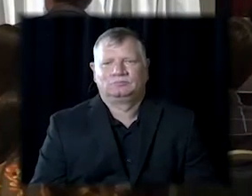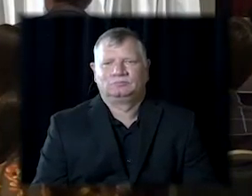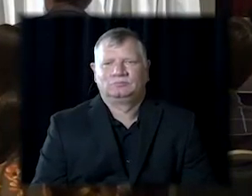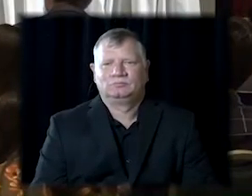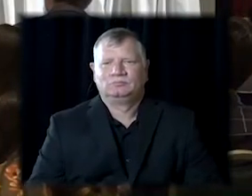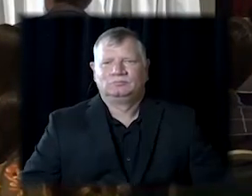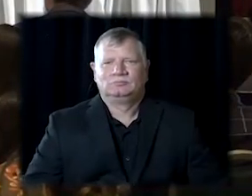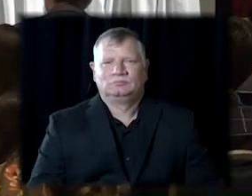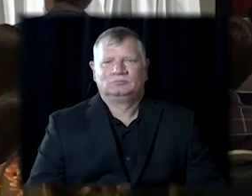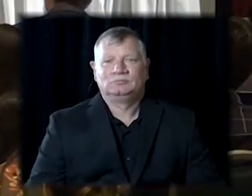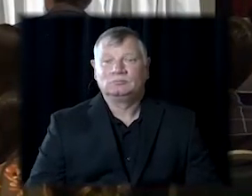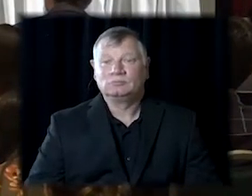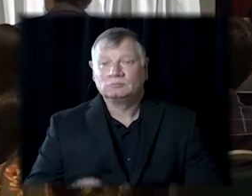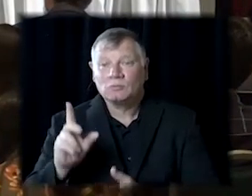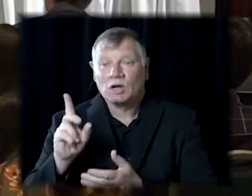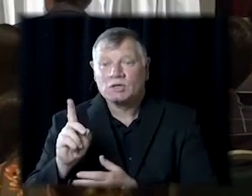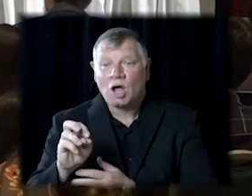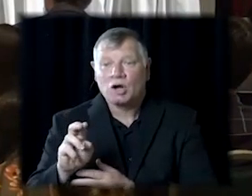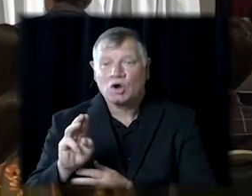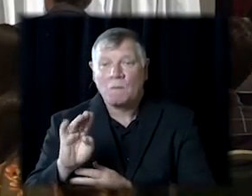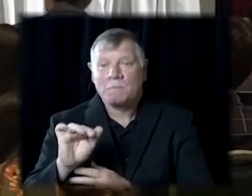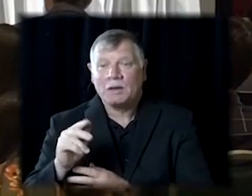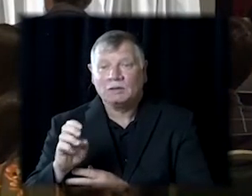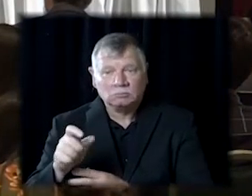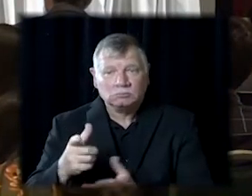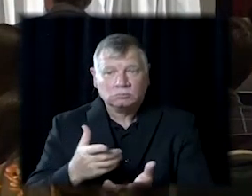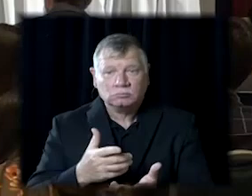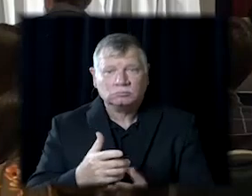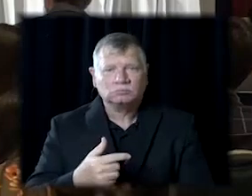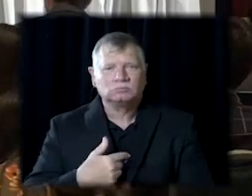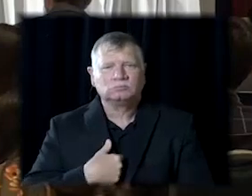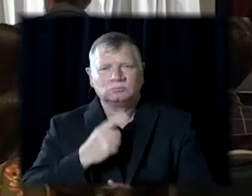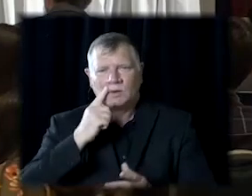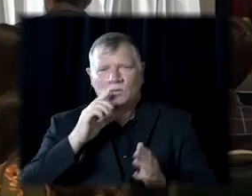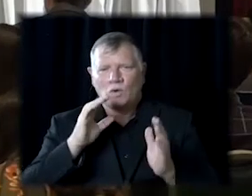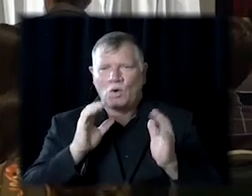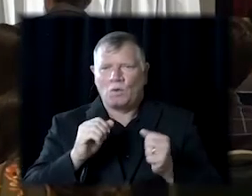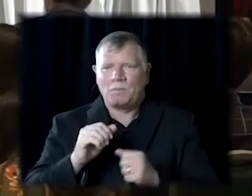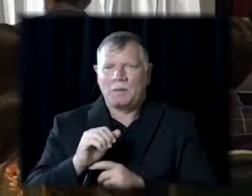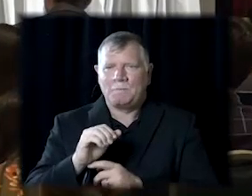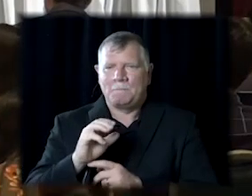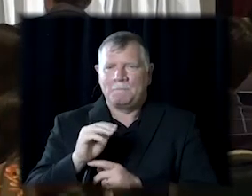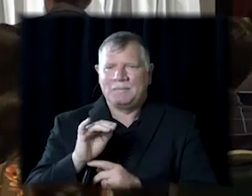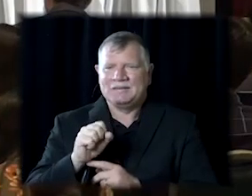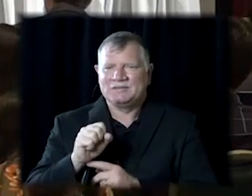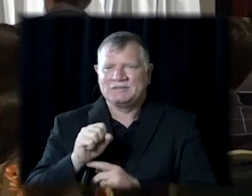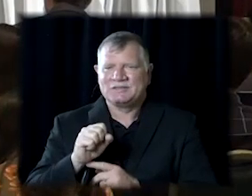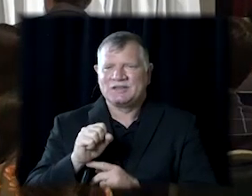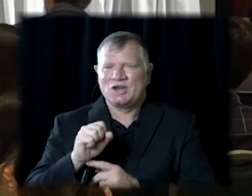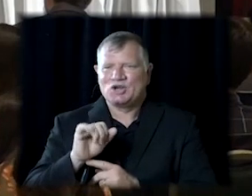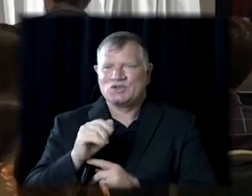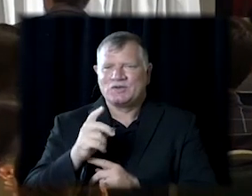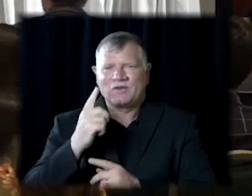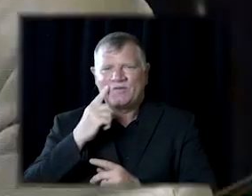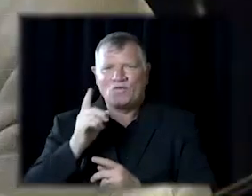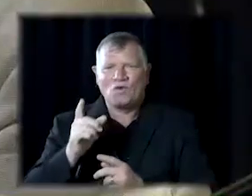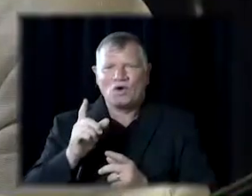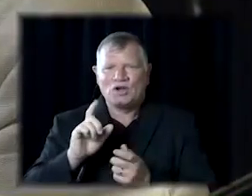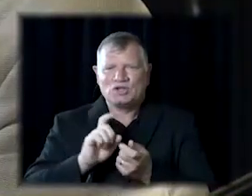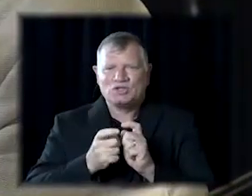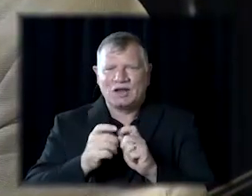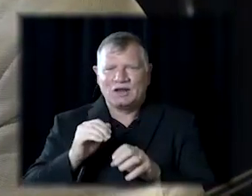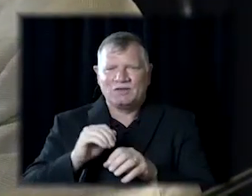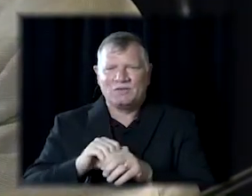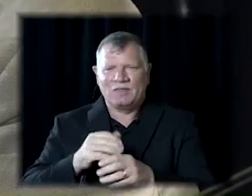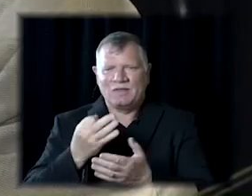make it? Okay, Dr. Biggs. I was hoping, Ms. Jaresco, you could give a little bit more detail on the changes